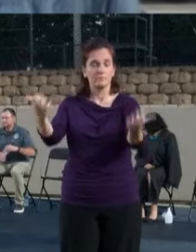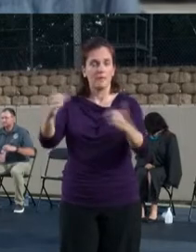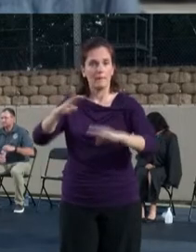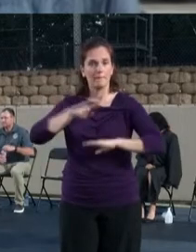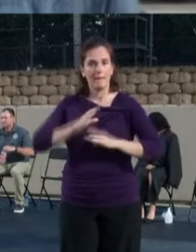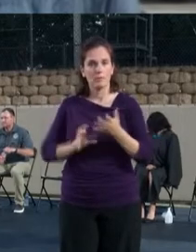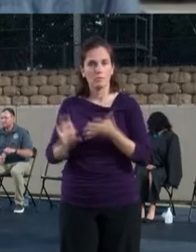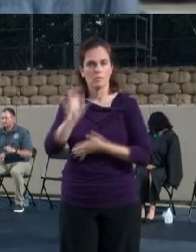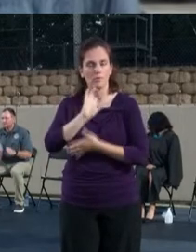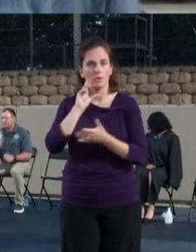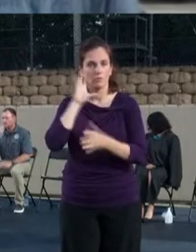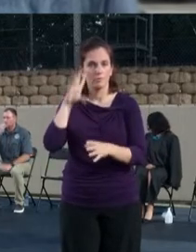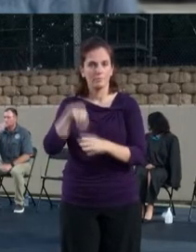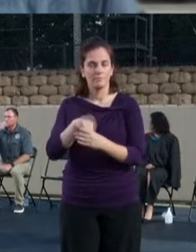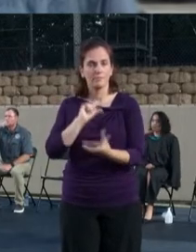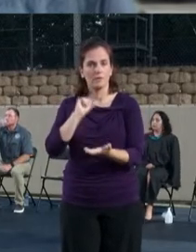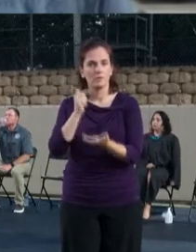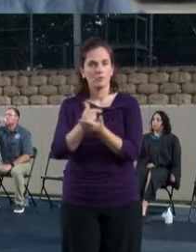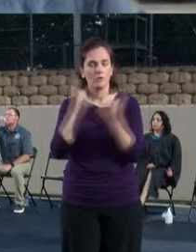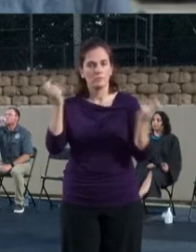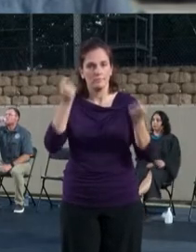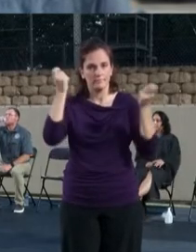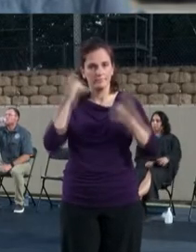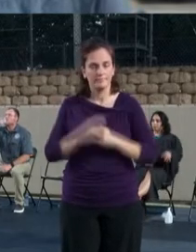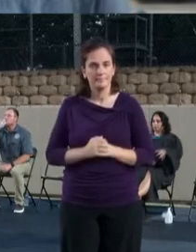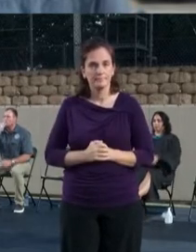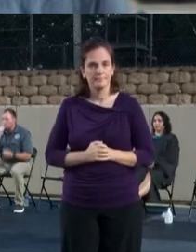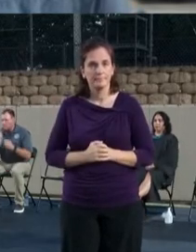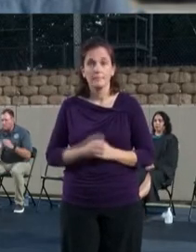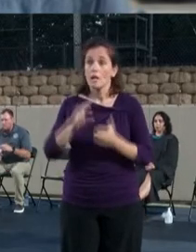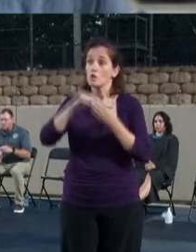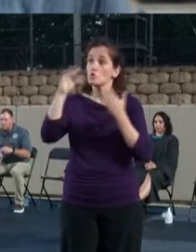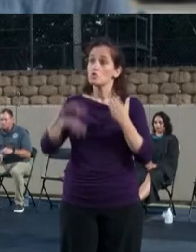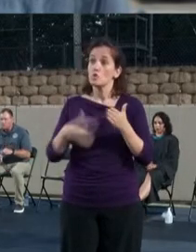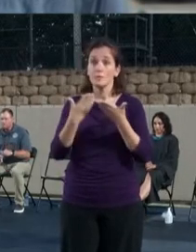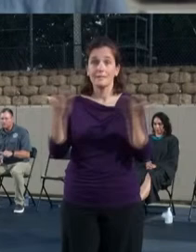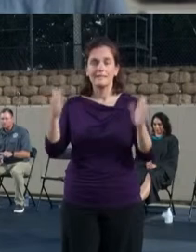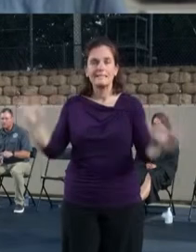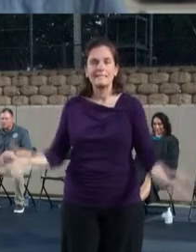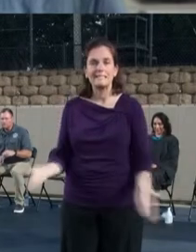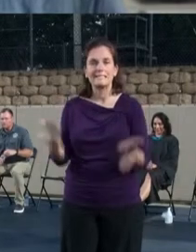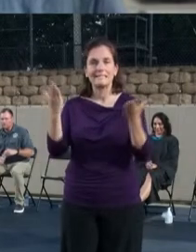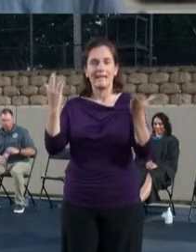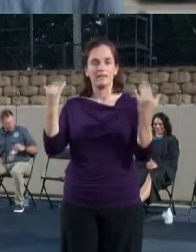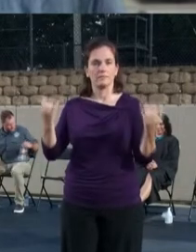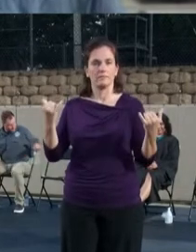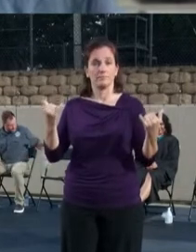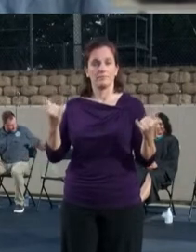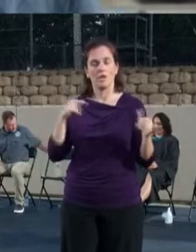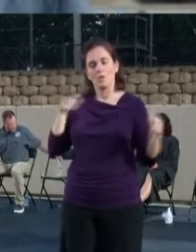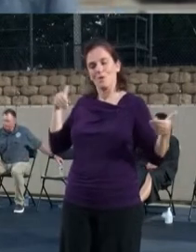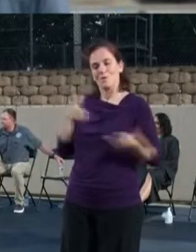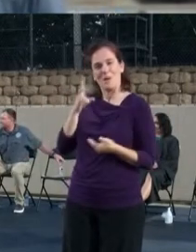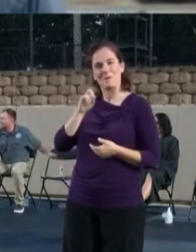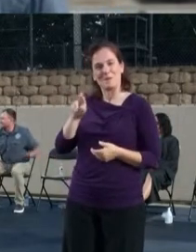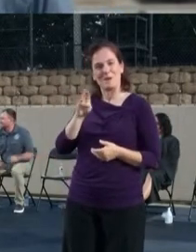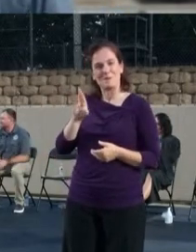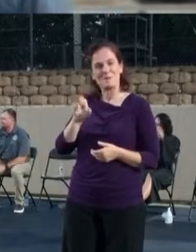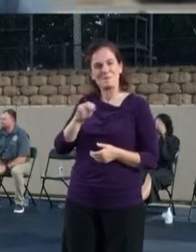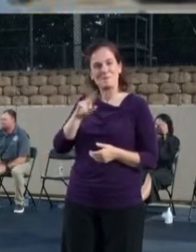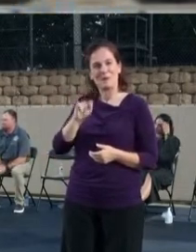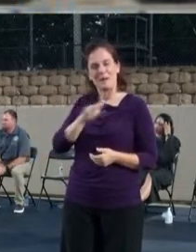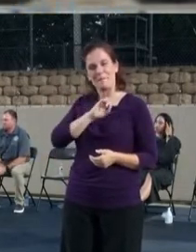the criteria to participate in this commencement ceremony. Students, please stand at this time. We welcome Dr. Brent back to the podium.